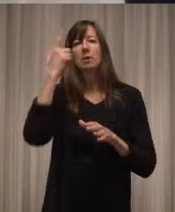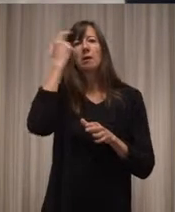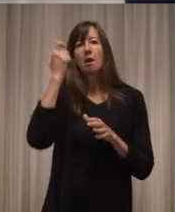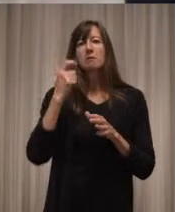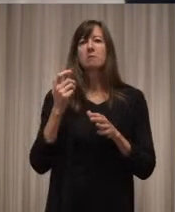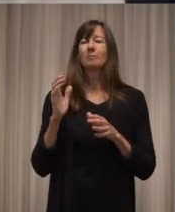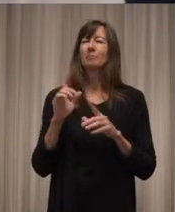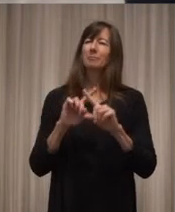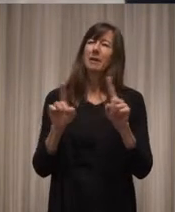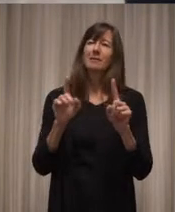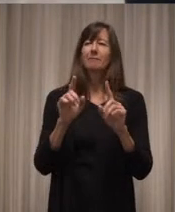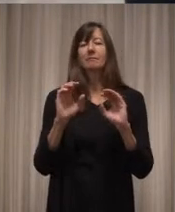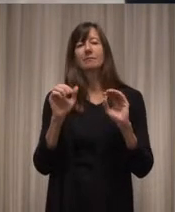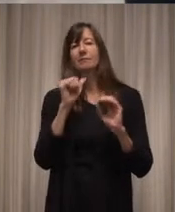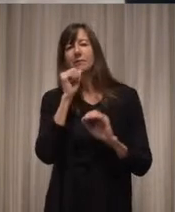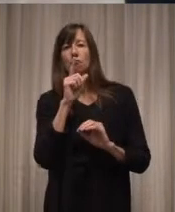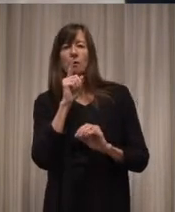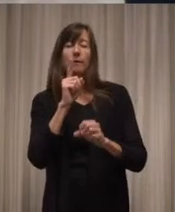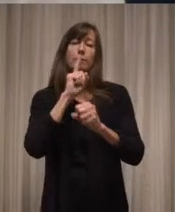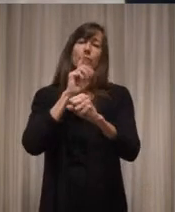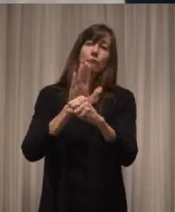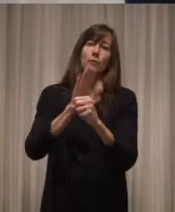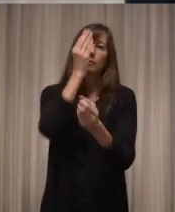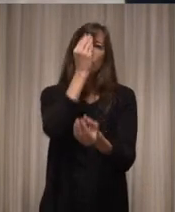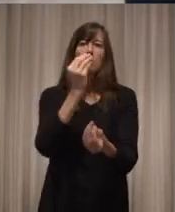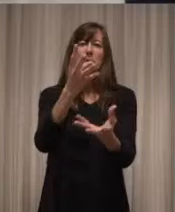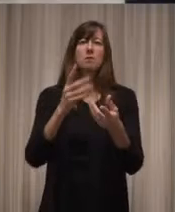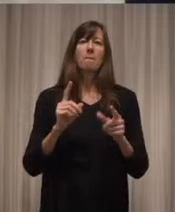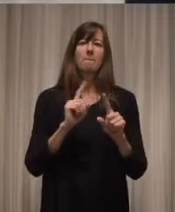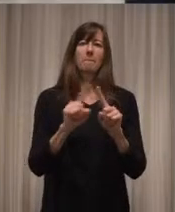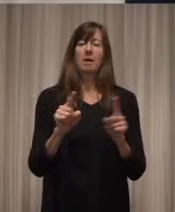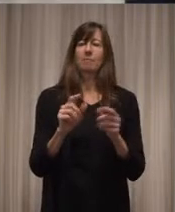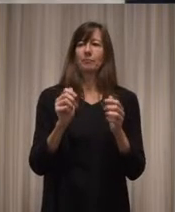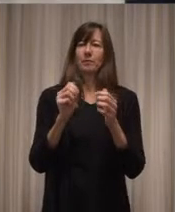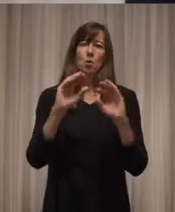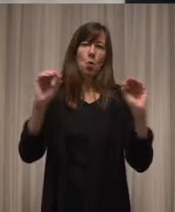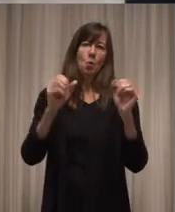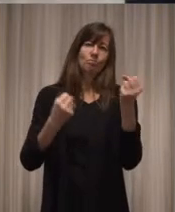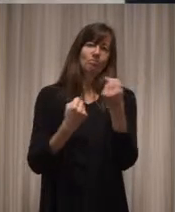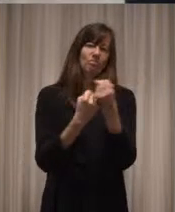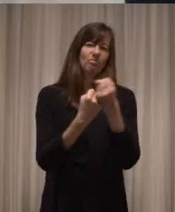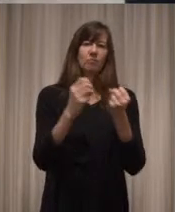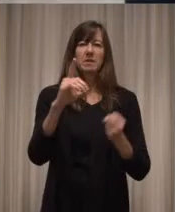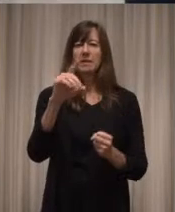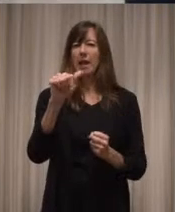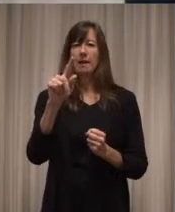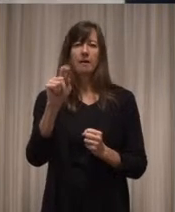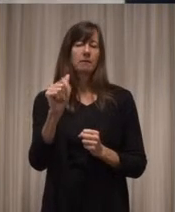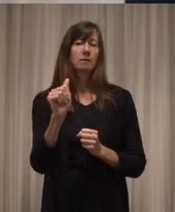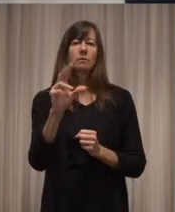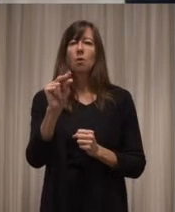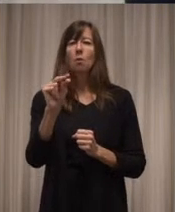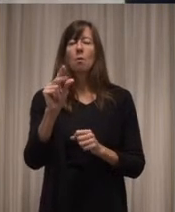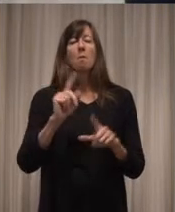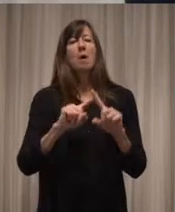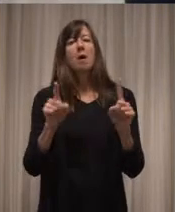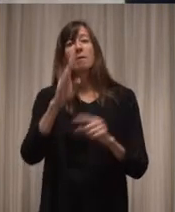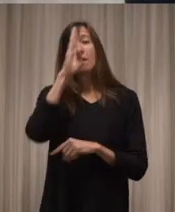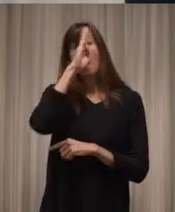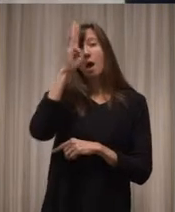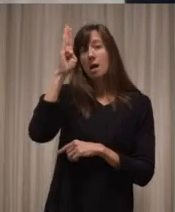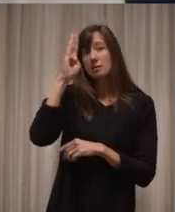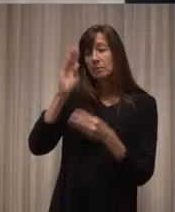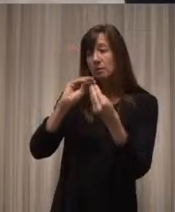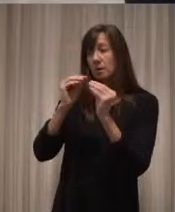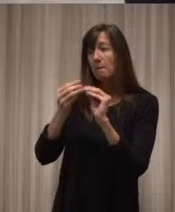confirmed with any real sense of extensive data, but we are seeing in the county, while the total hospitalizations are up, we don't